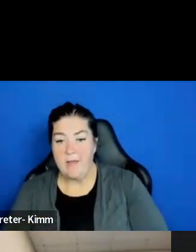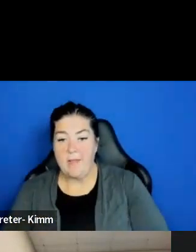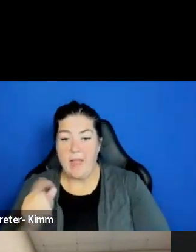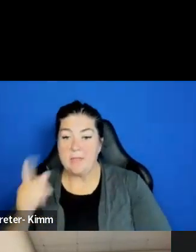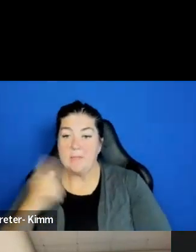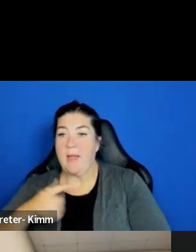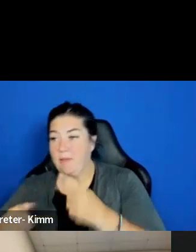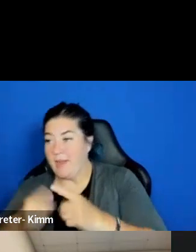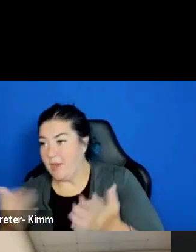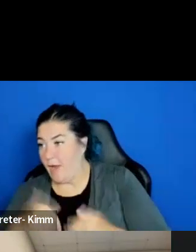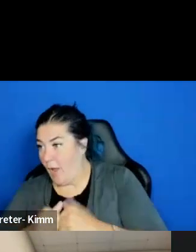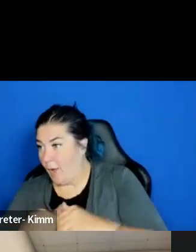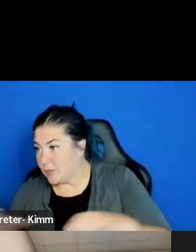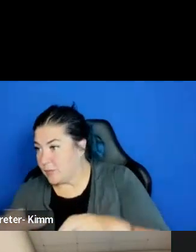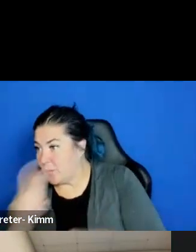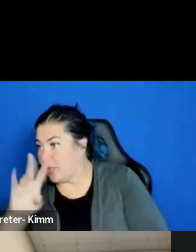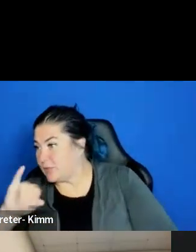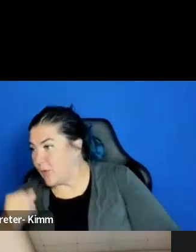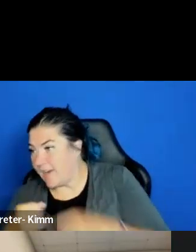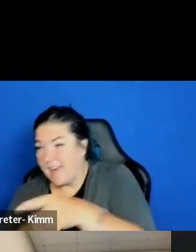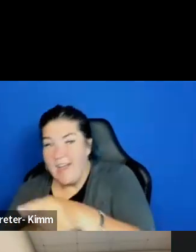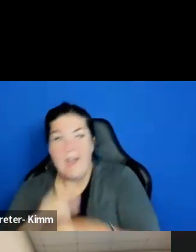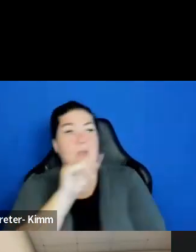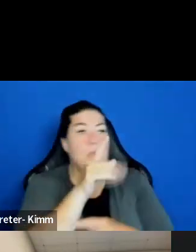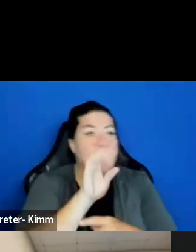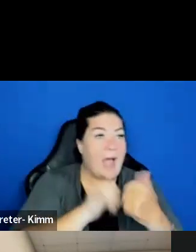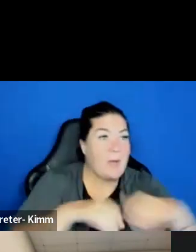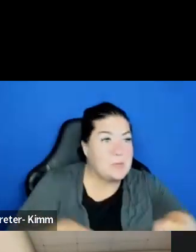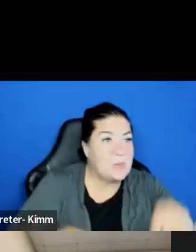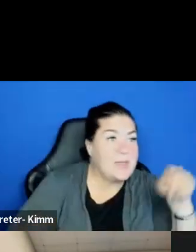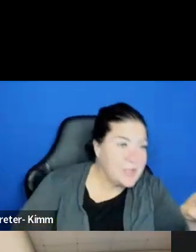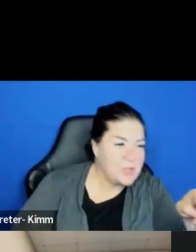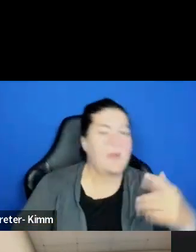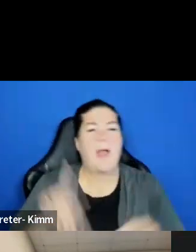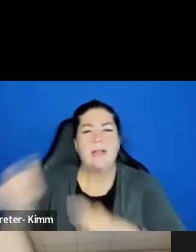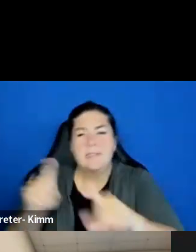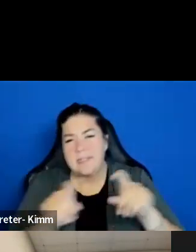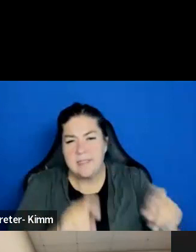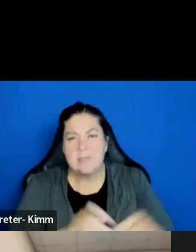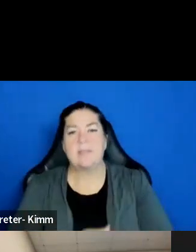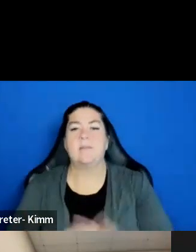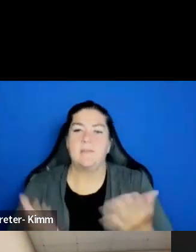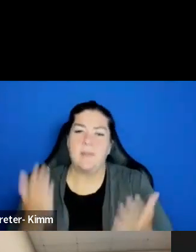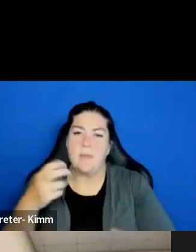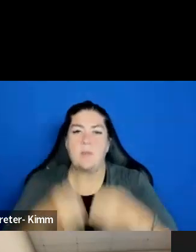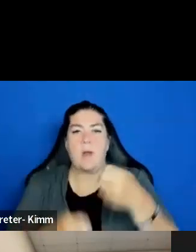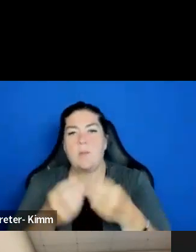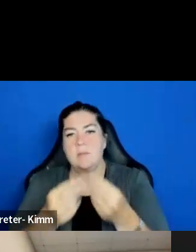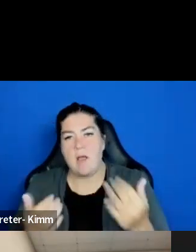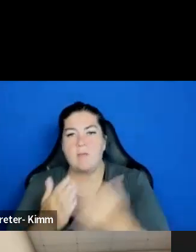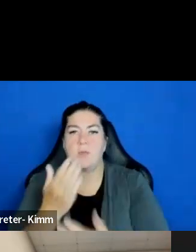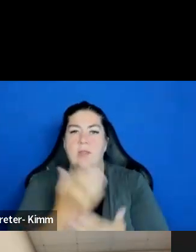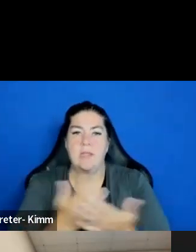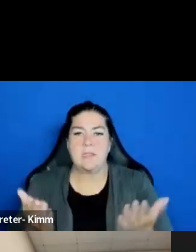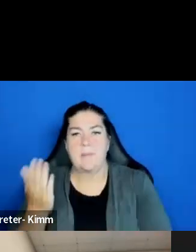How's it going over at West Jordan? Or how's my Tooele friends going over here? And maybe have problem solving through some things that might be coming